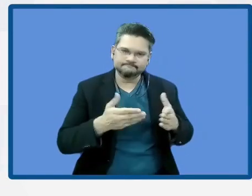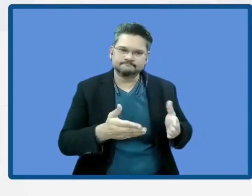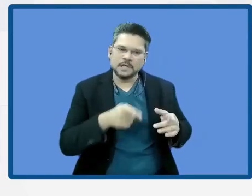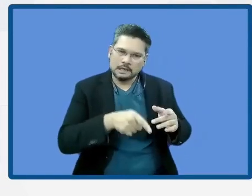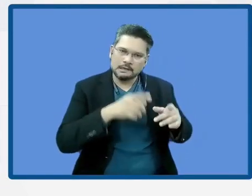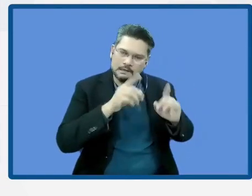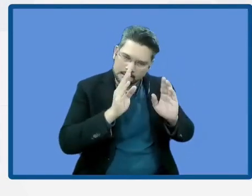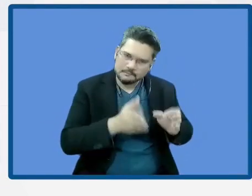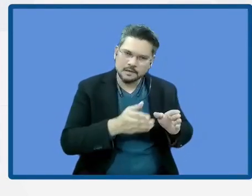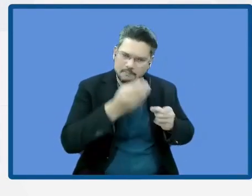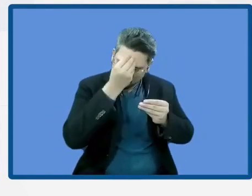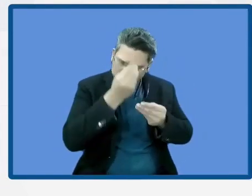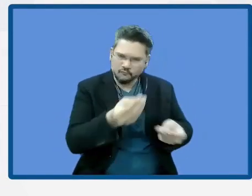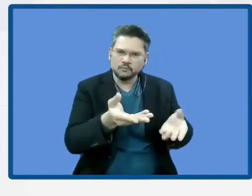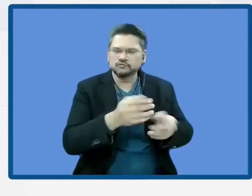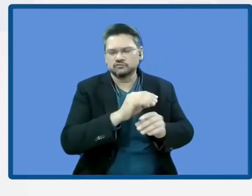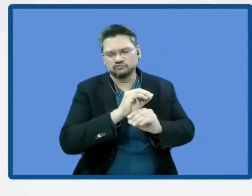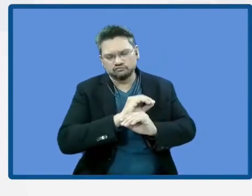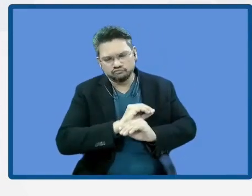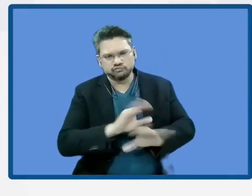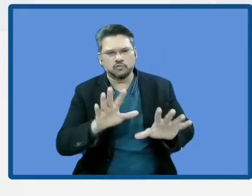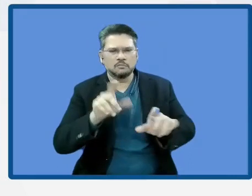single participant of the system.